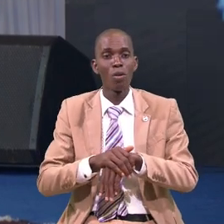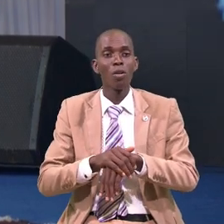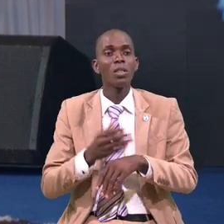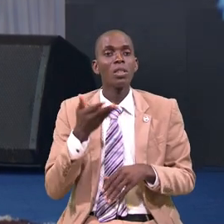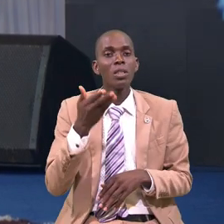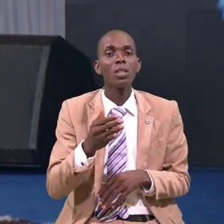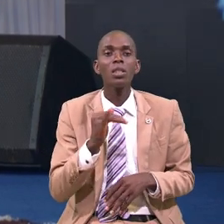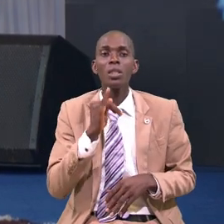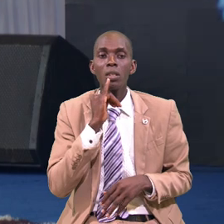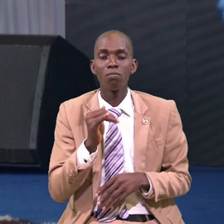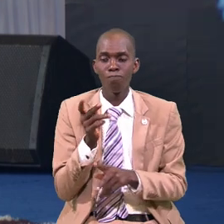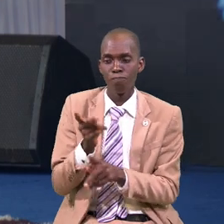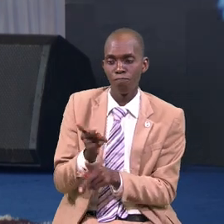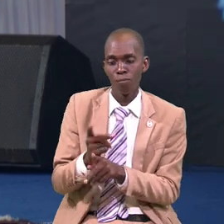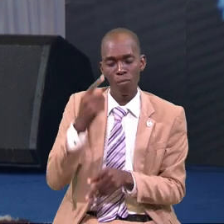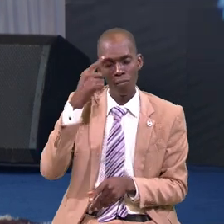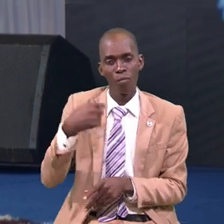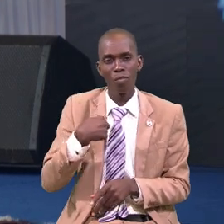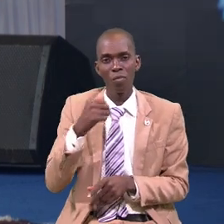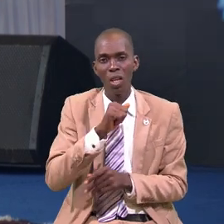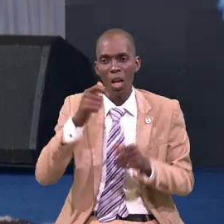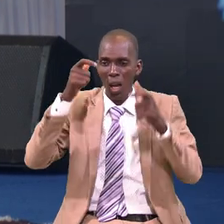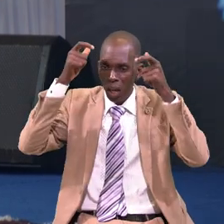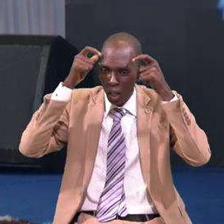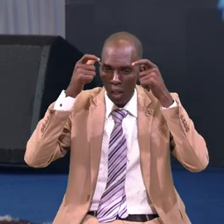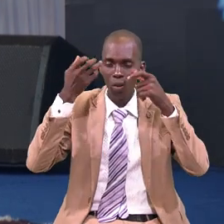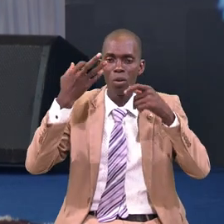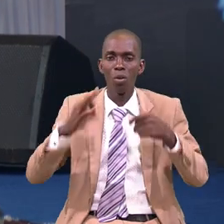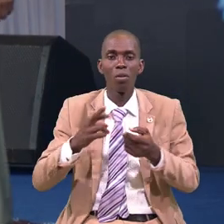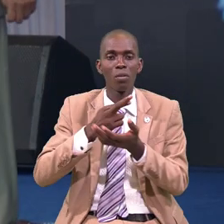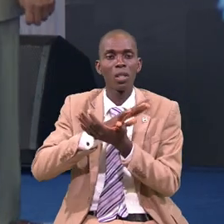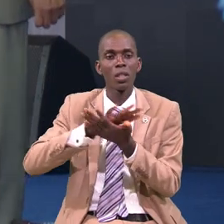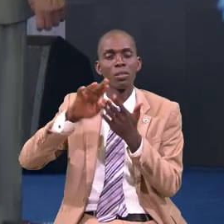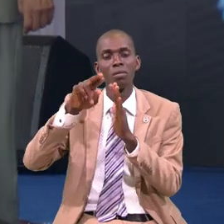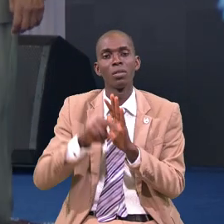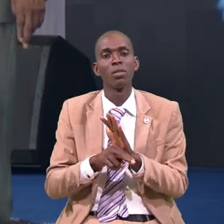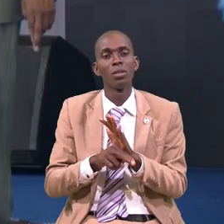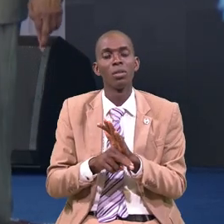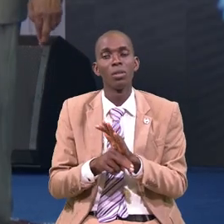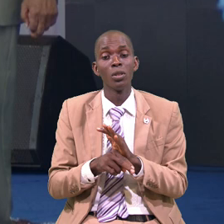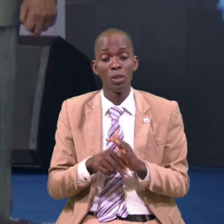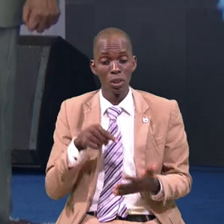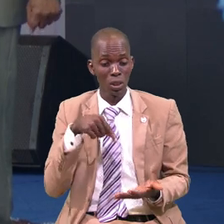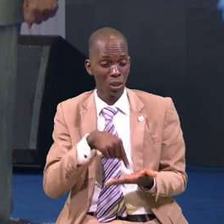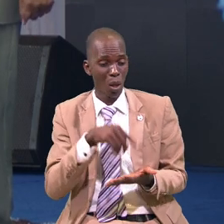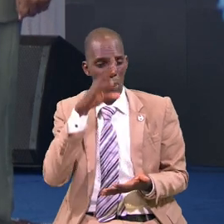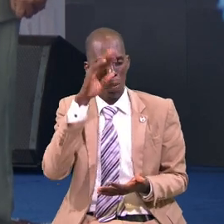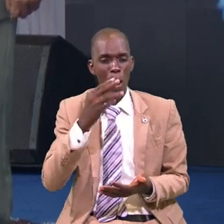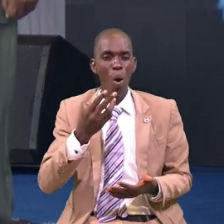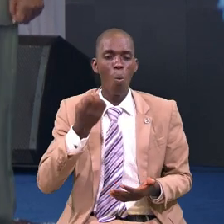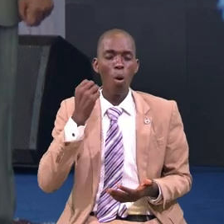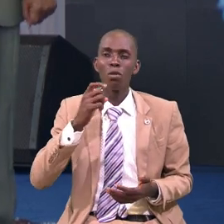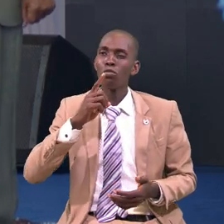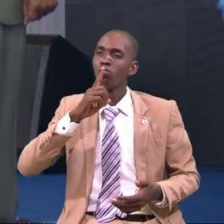me a crown of righteousness. He was sure of glory before